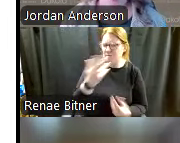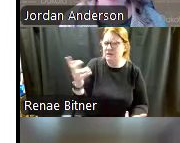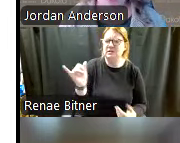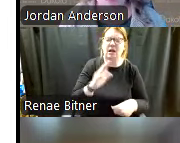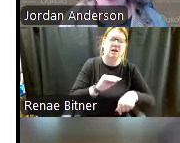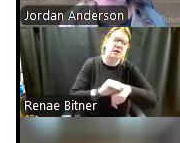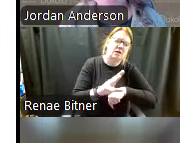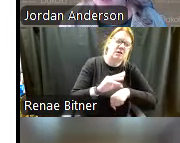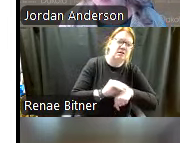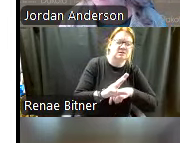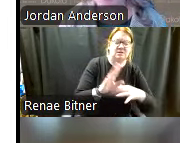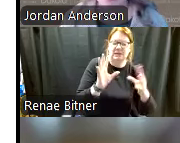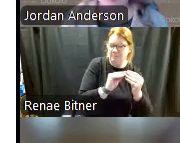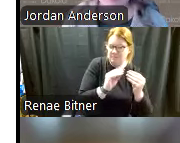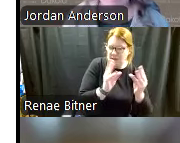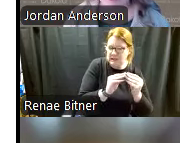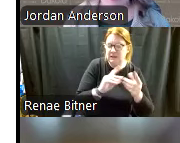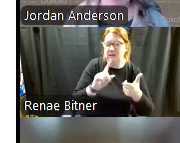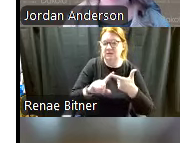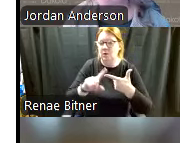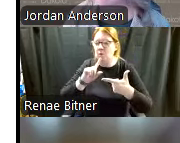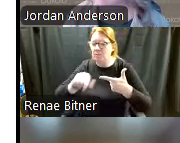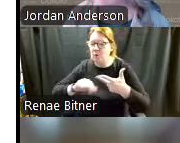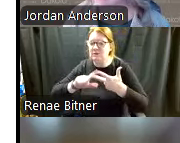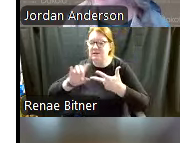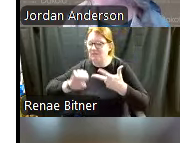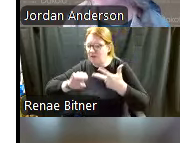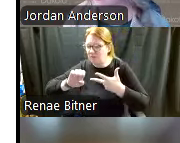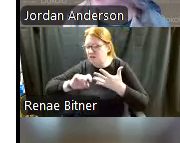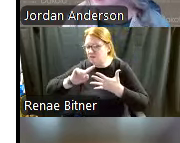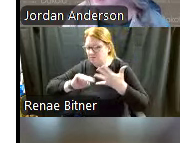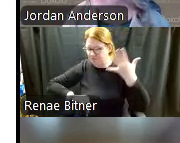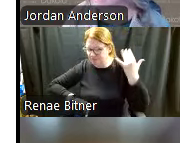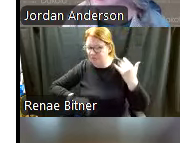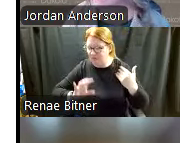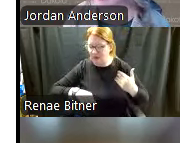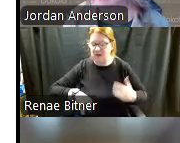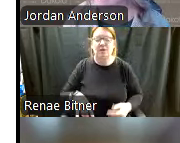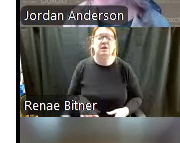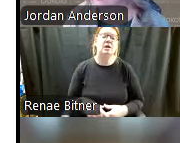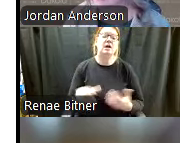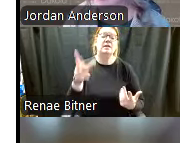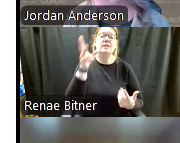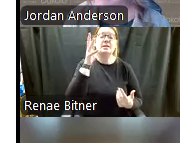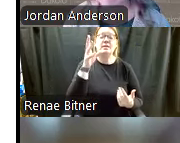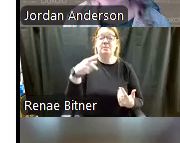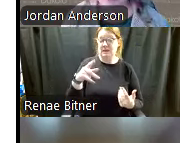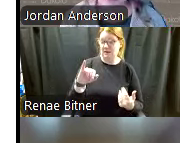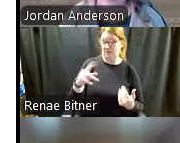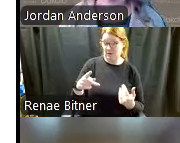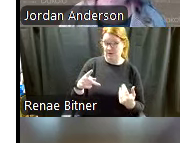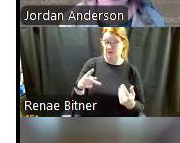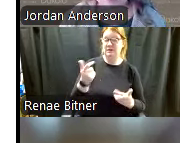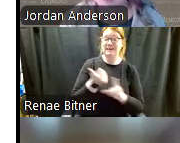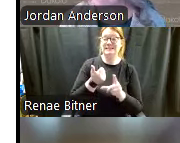consults or reports, evaluations, things like that. So, and the parent-infant program has 7